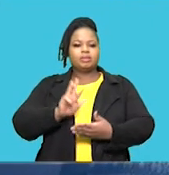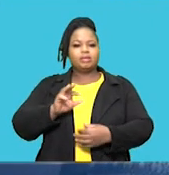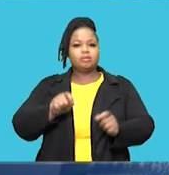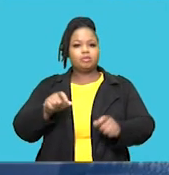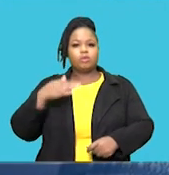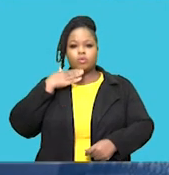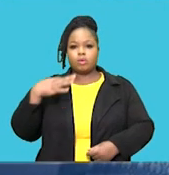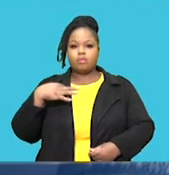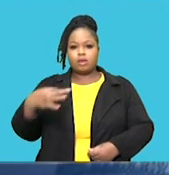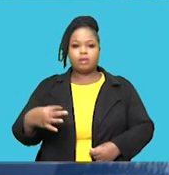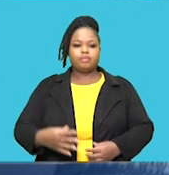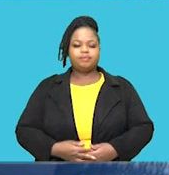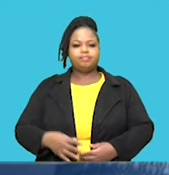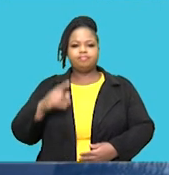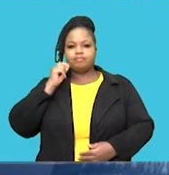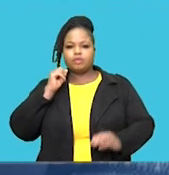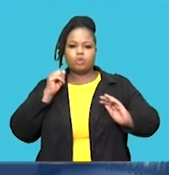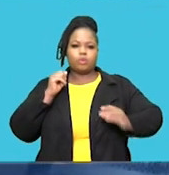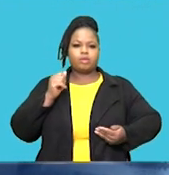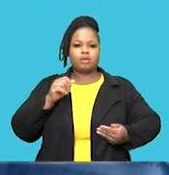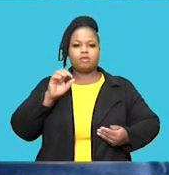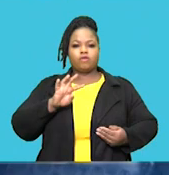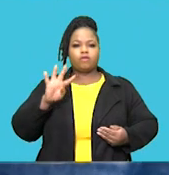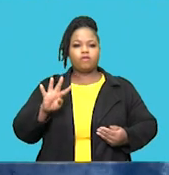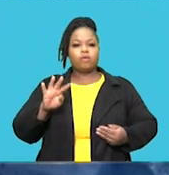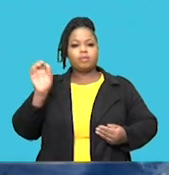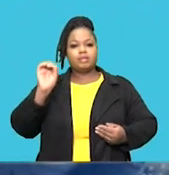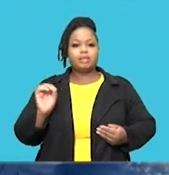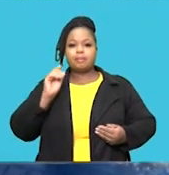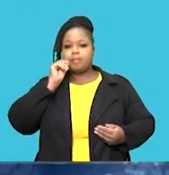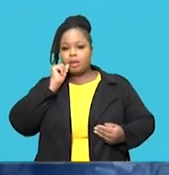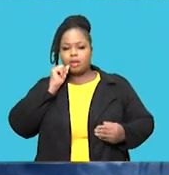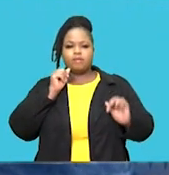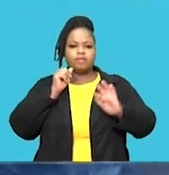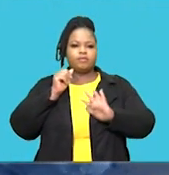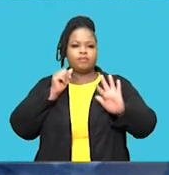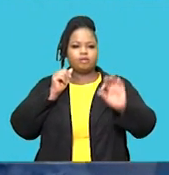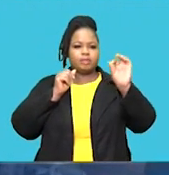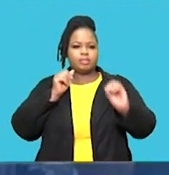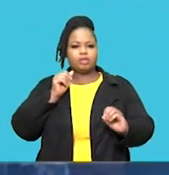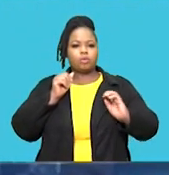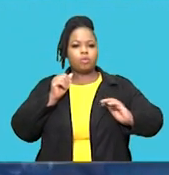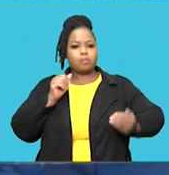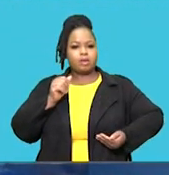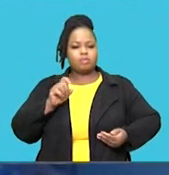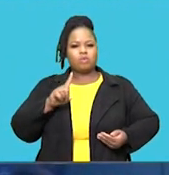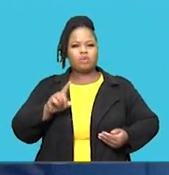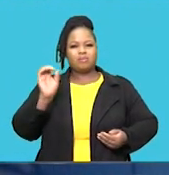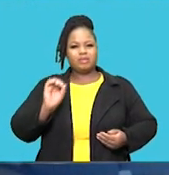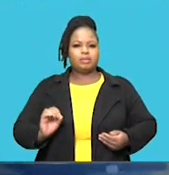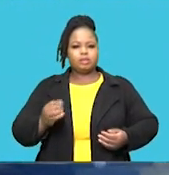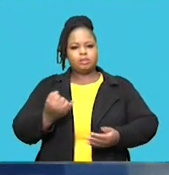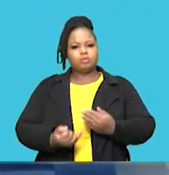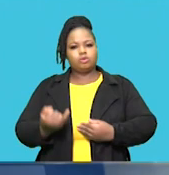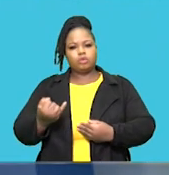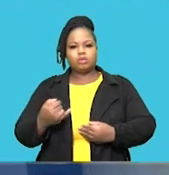applicants. In terms of the gender ratio, 44% are males, 55% are females, while the 1% represents